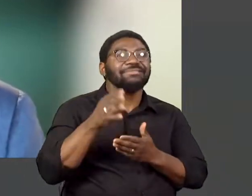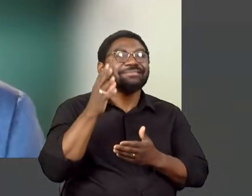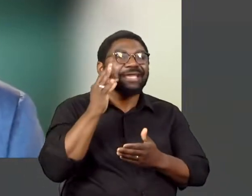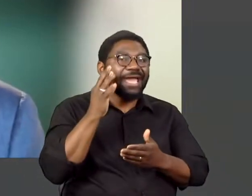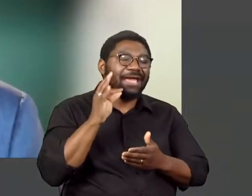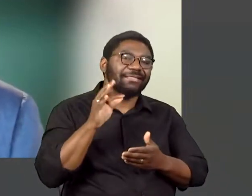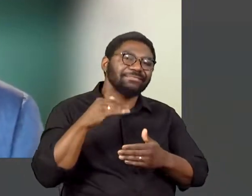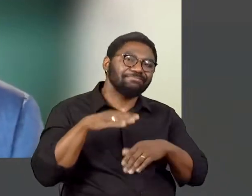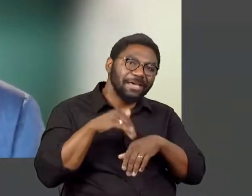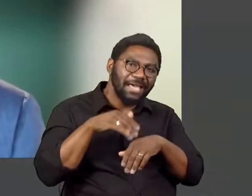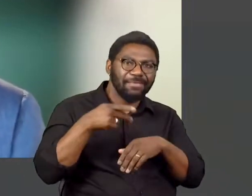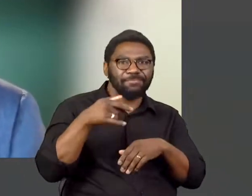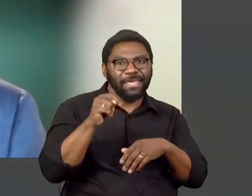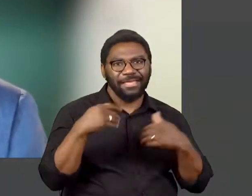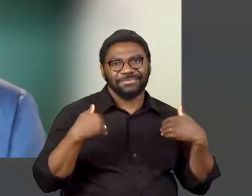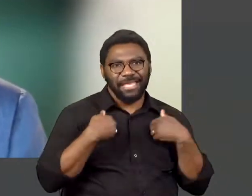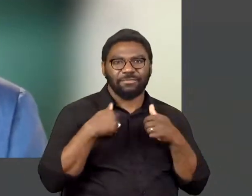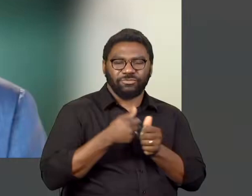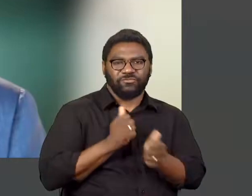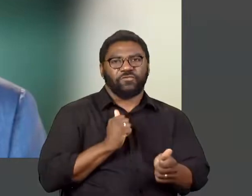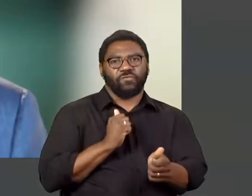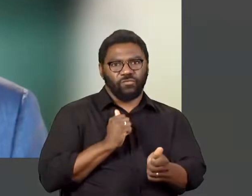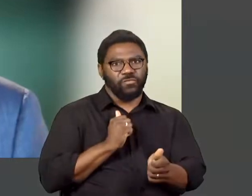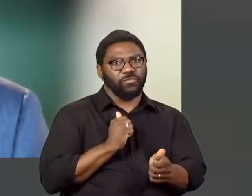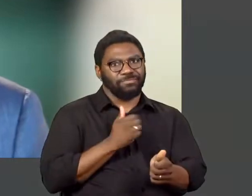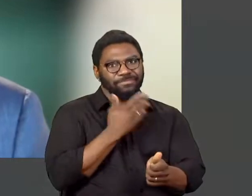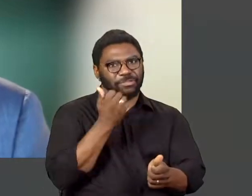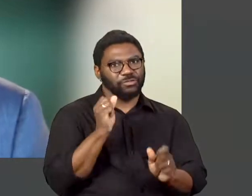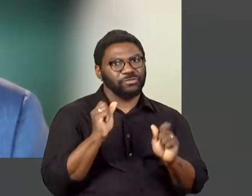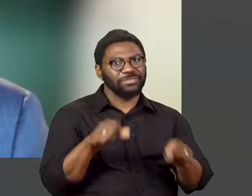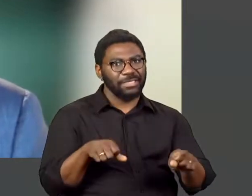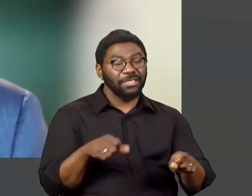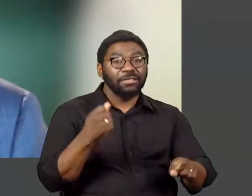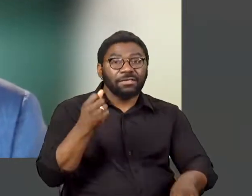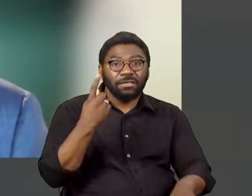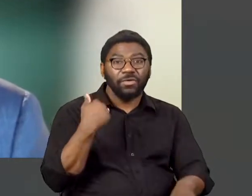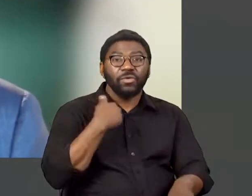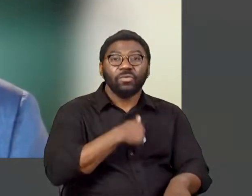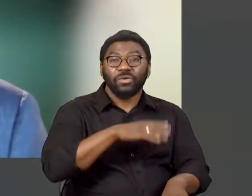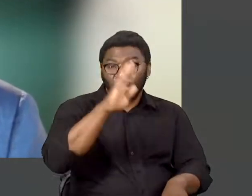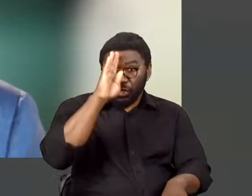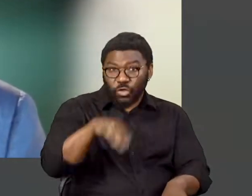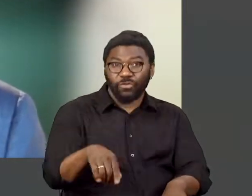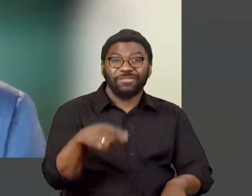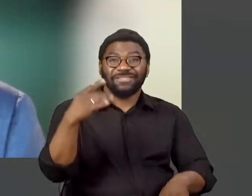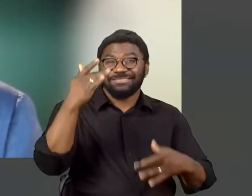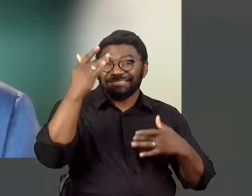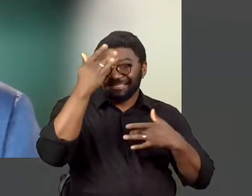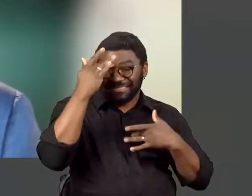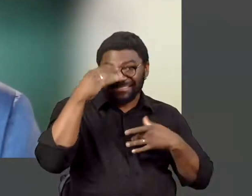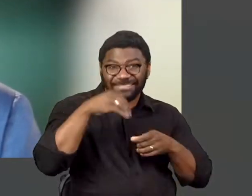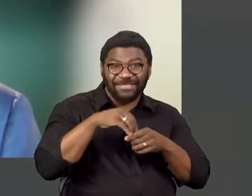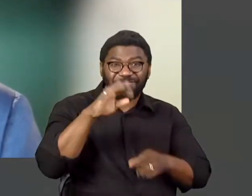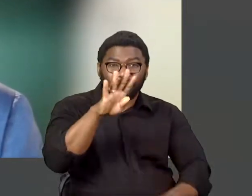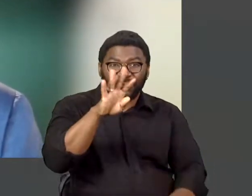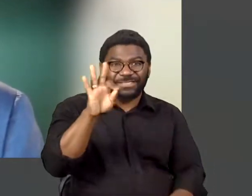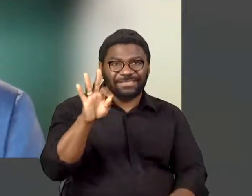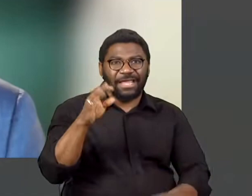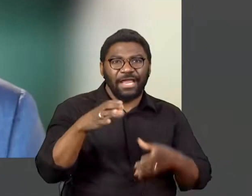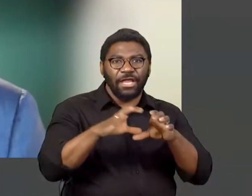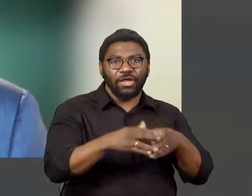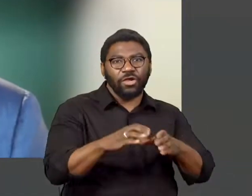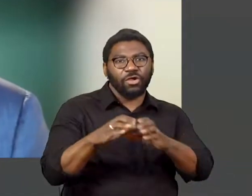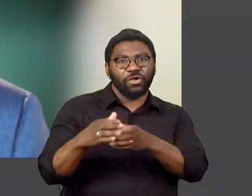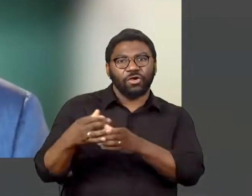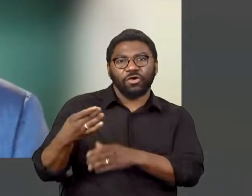greatest degree that you can. Again, we only know that this disease is in 49 herds across 9 states,